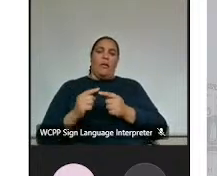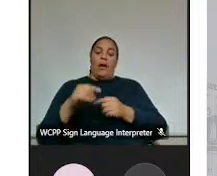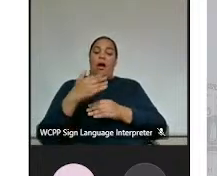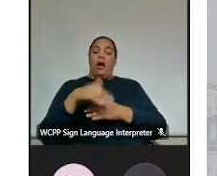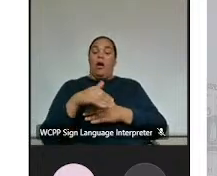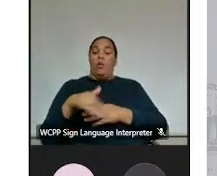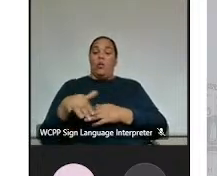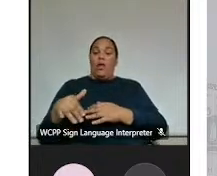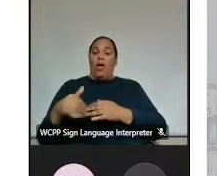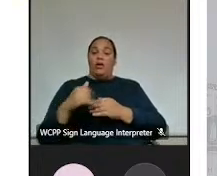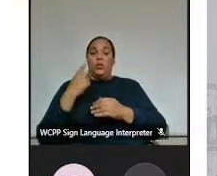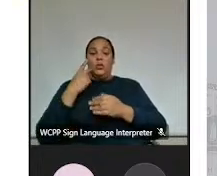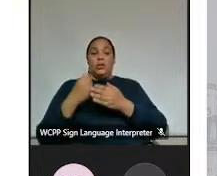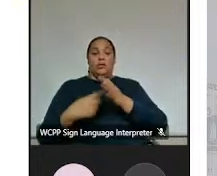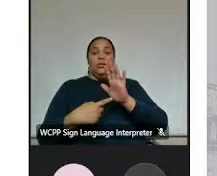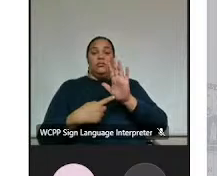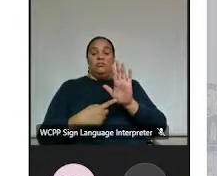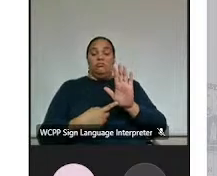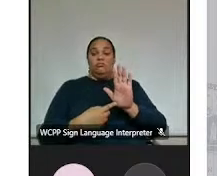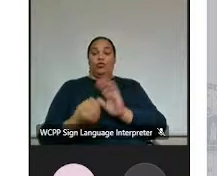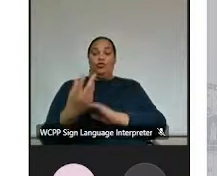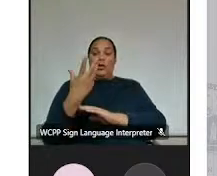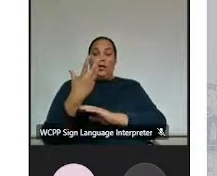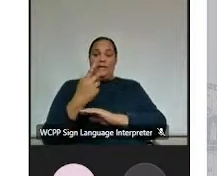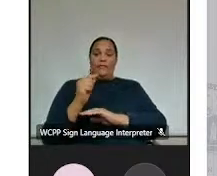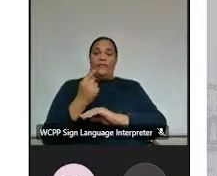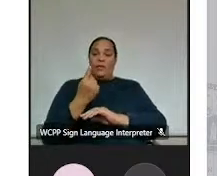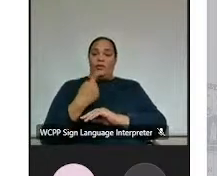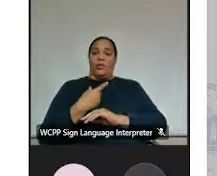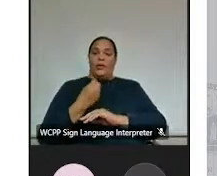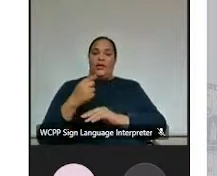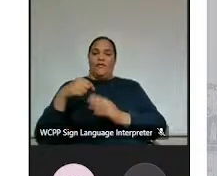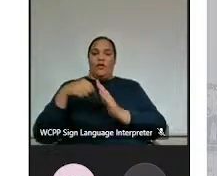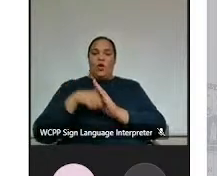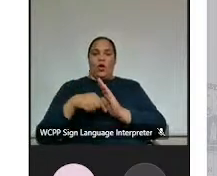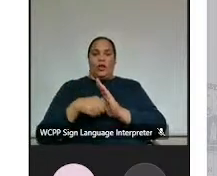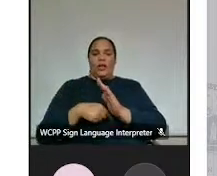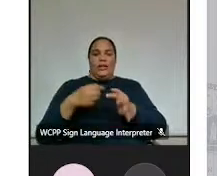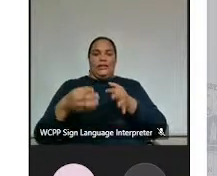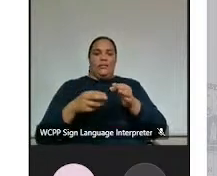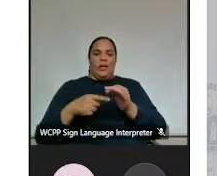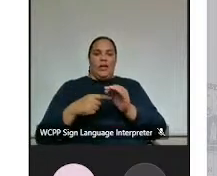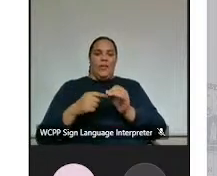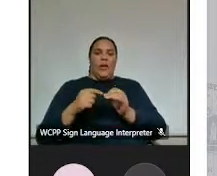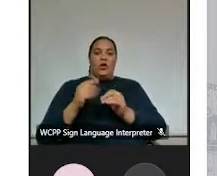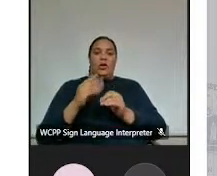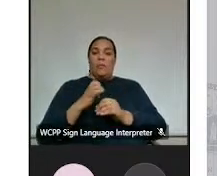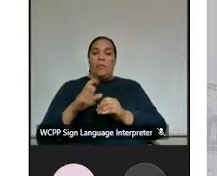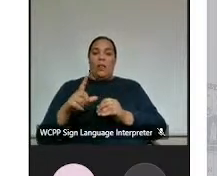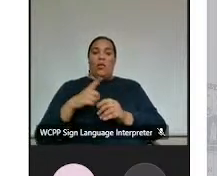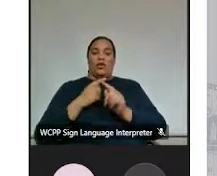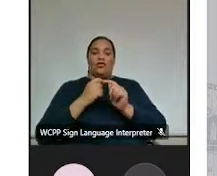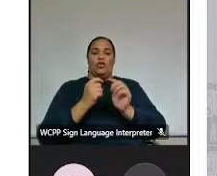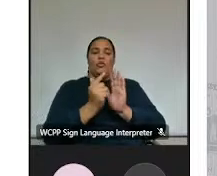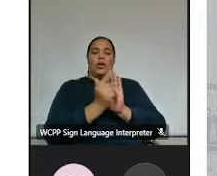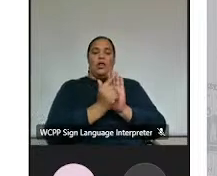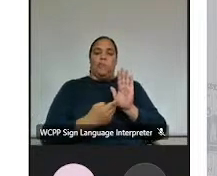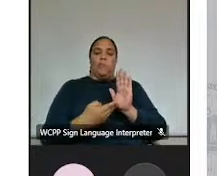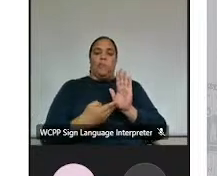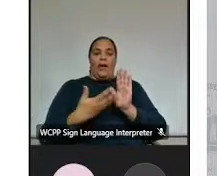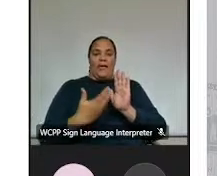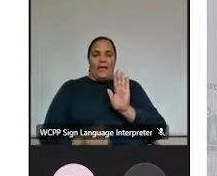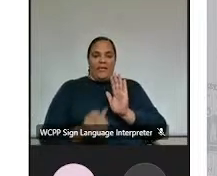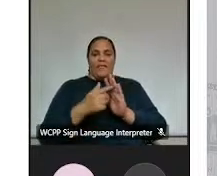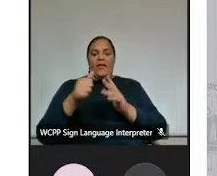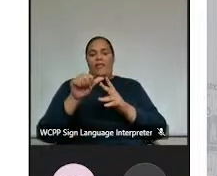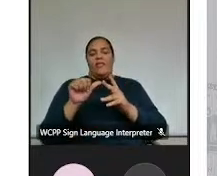on the screen, firstly, we'll give some context to the bill as it relates to transport legislation. Then